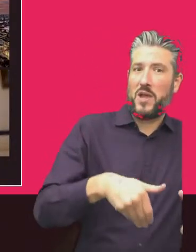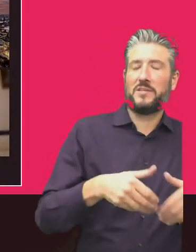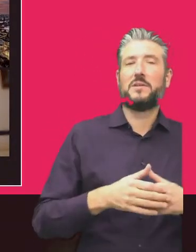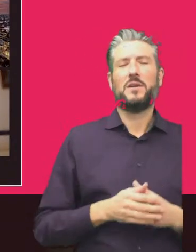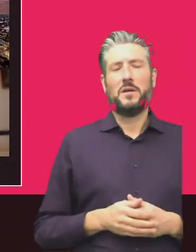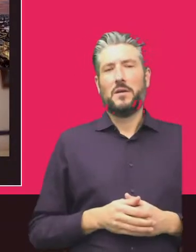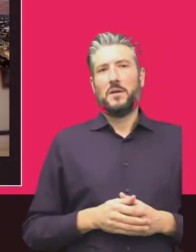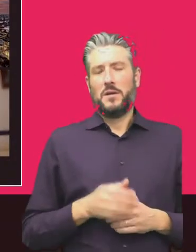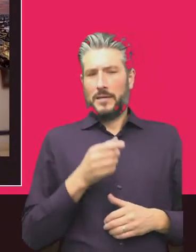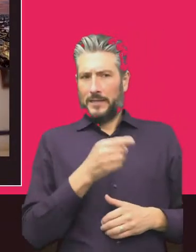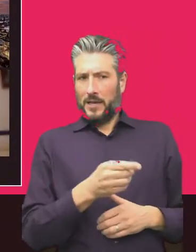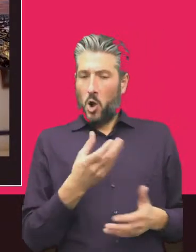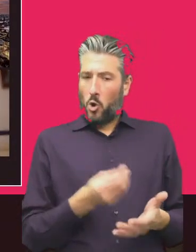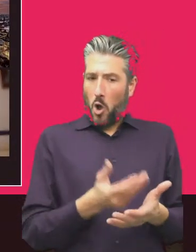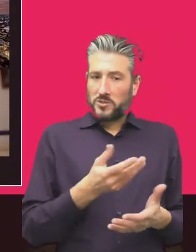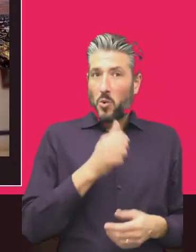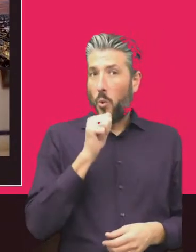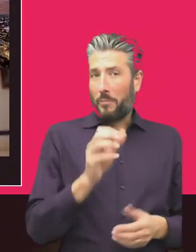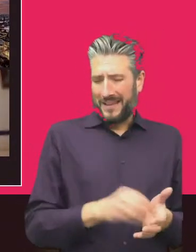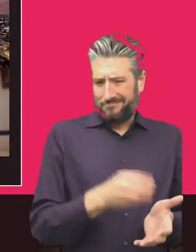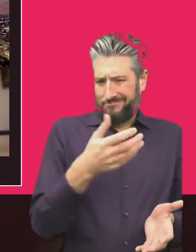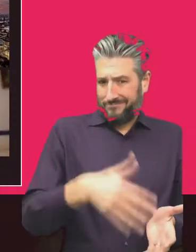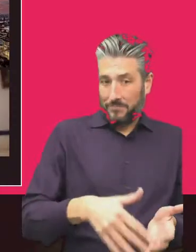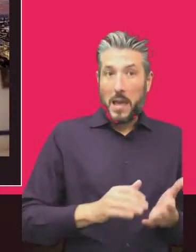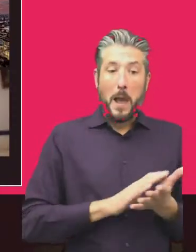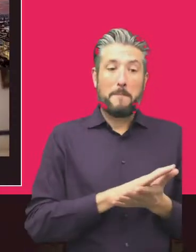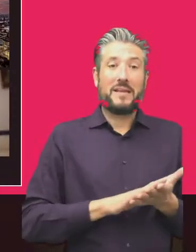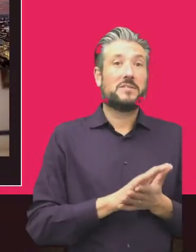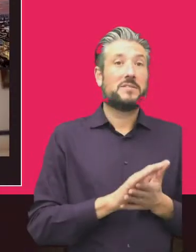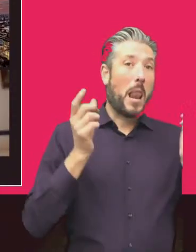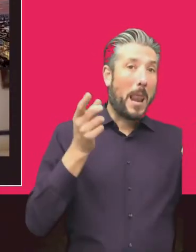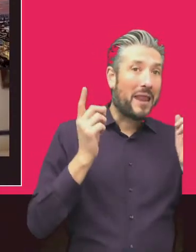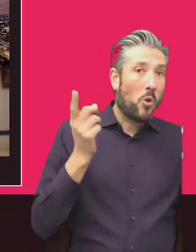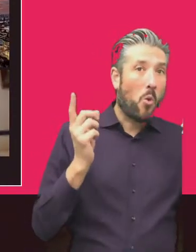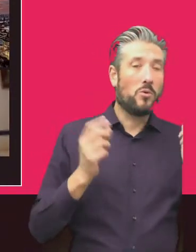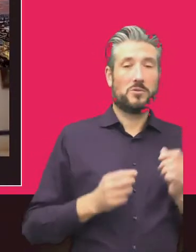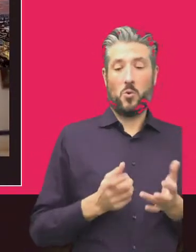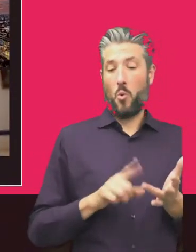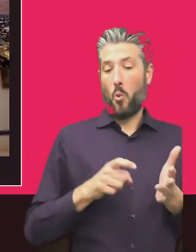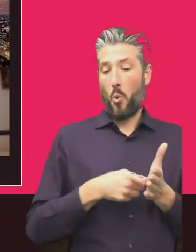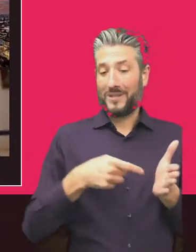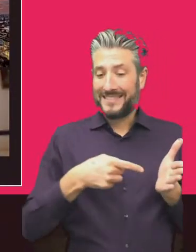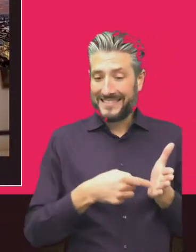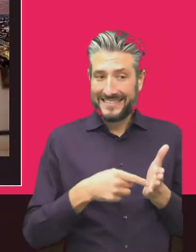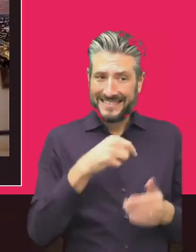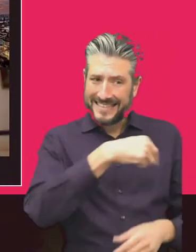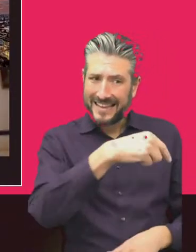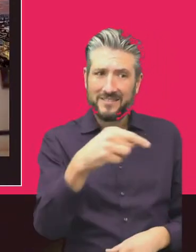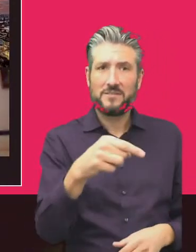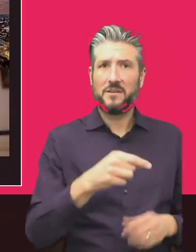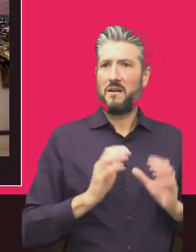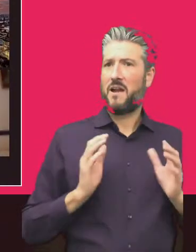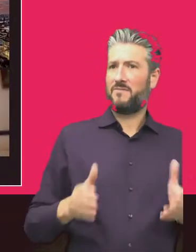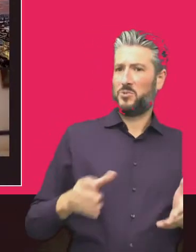will fall on the lessee, private landlord, social housing provider. These could be thousands, possibly millions. Without this